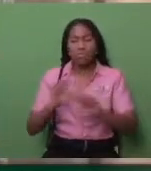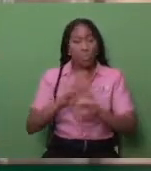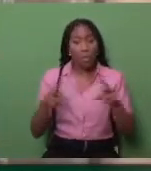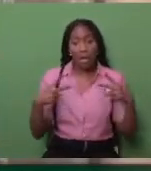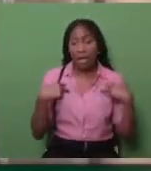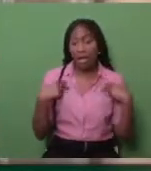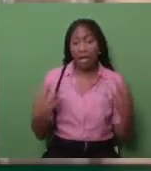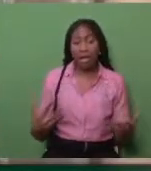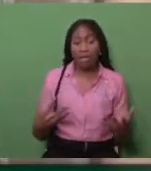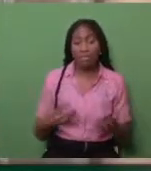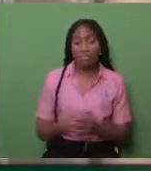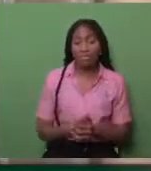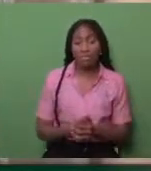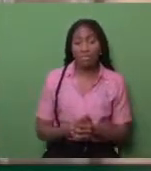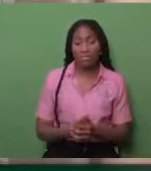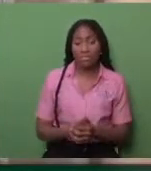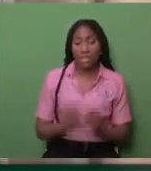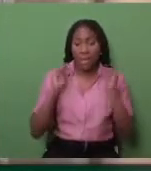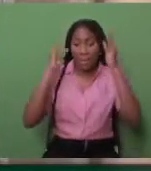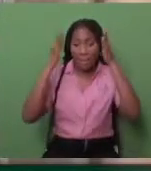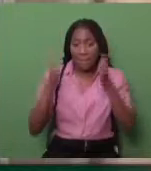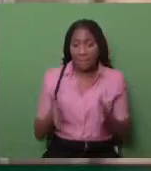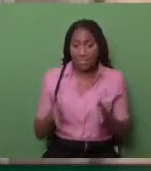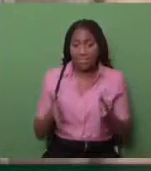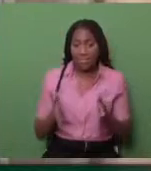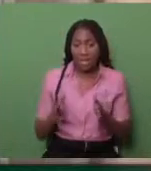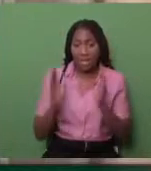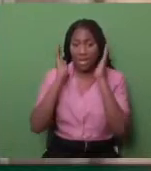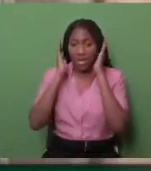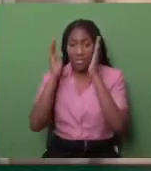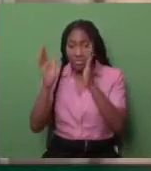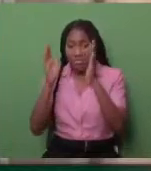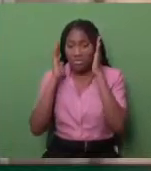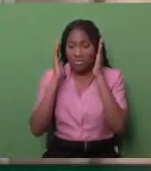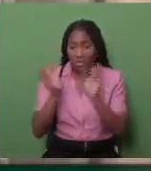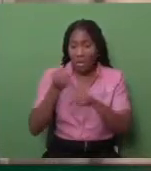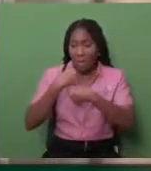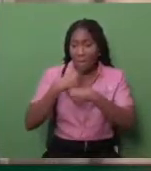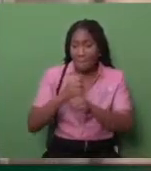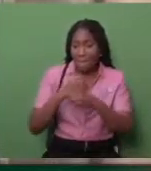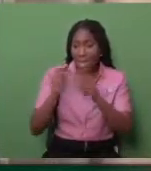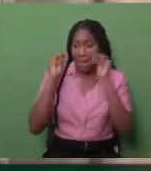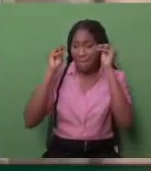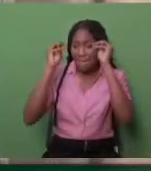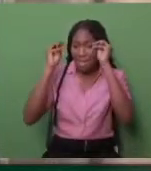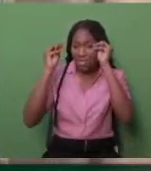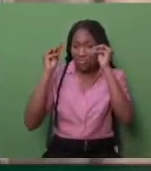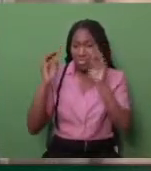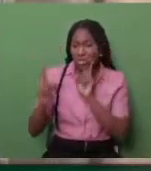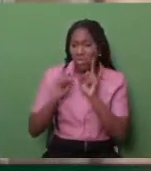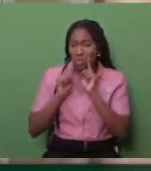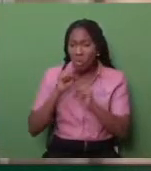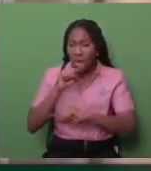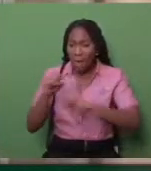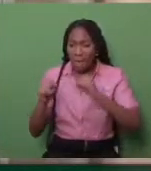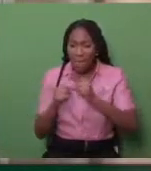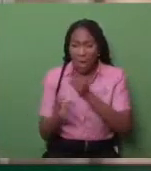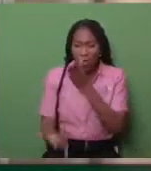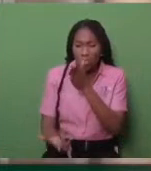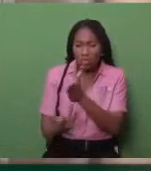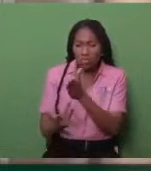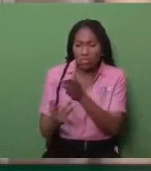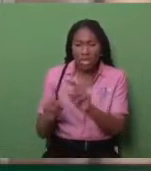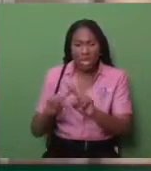all the ministers spend so much time on Prime Minister's created a new ministry talking about digitization. The people don't even have a battery to